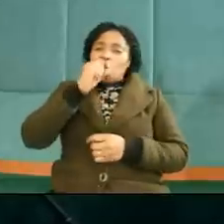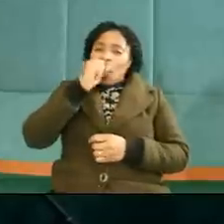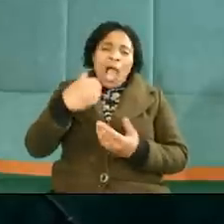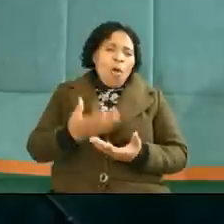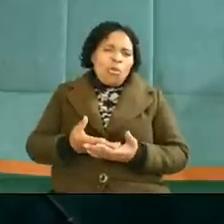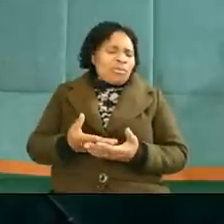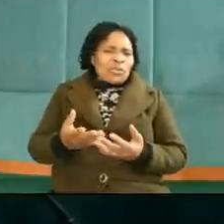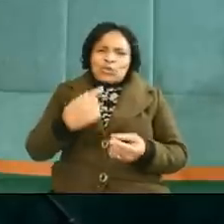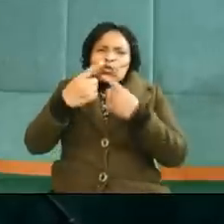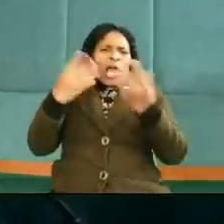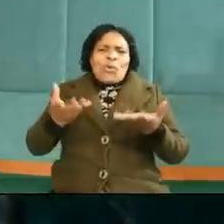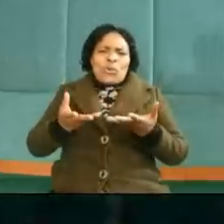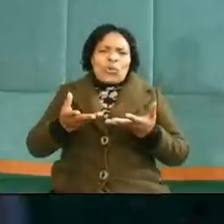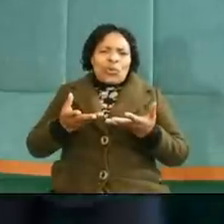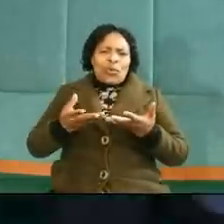microphone. How did that go?